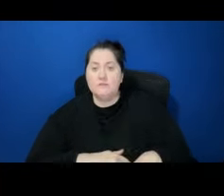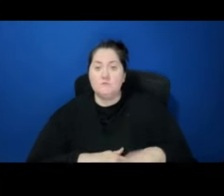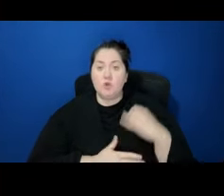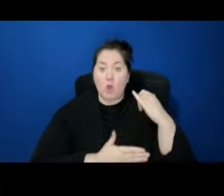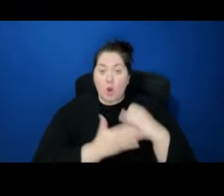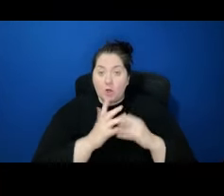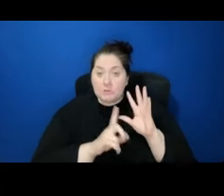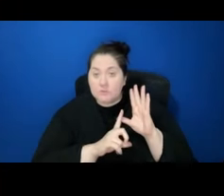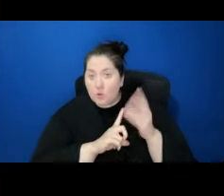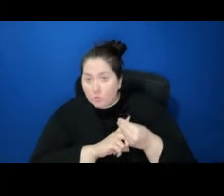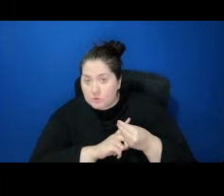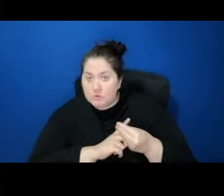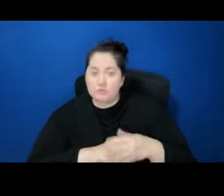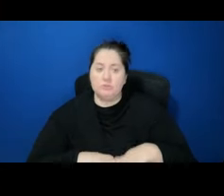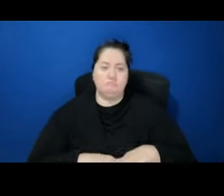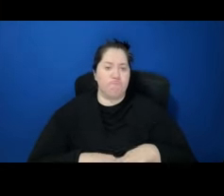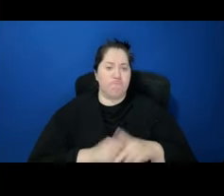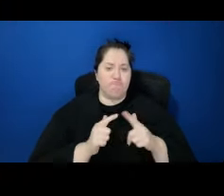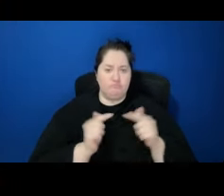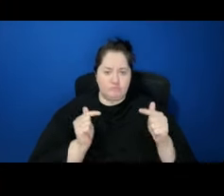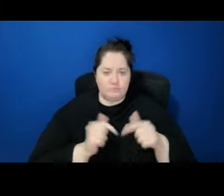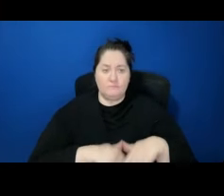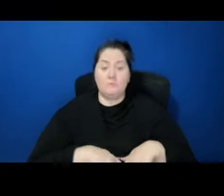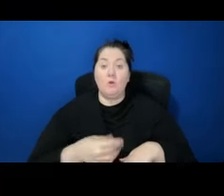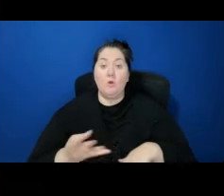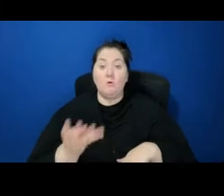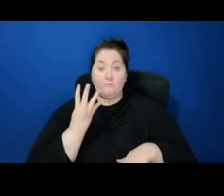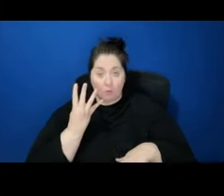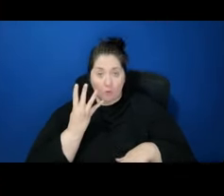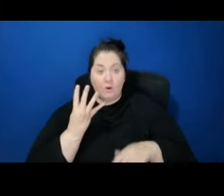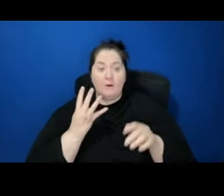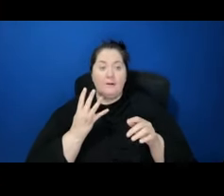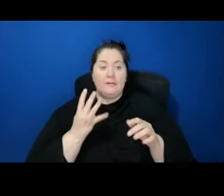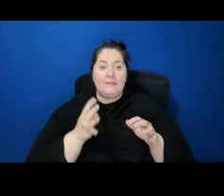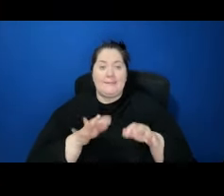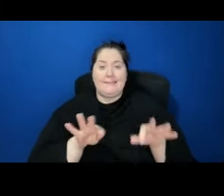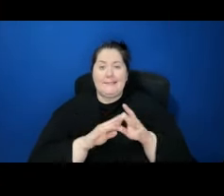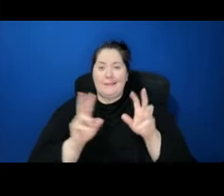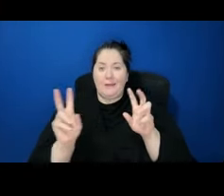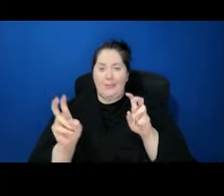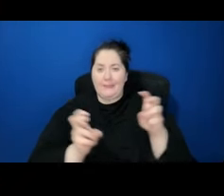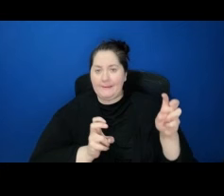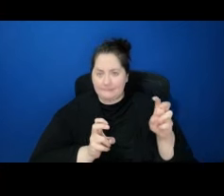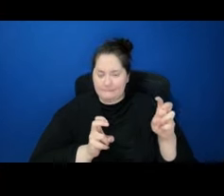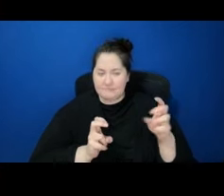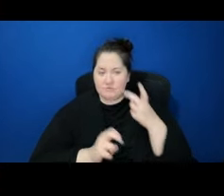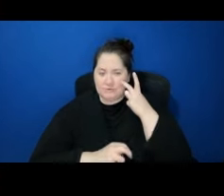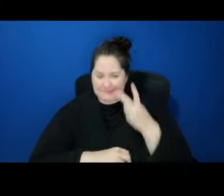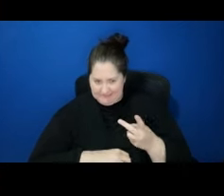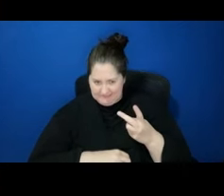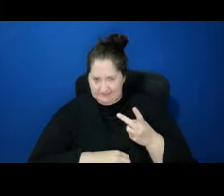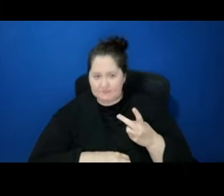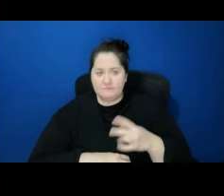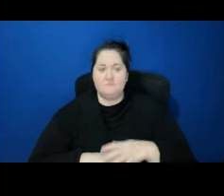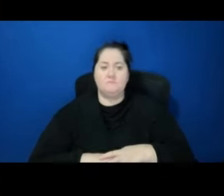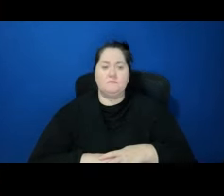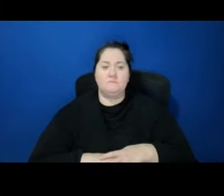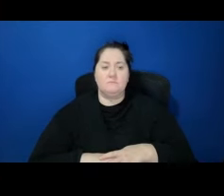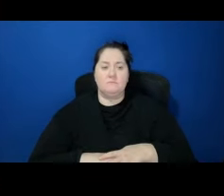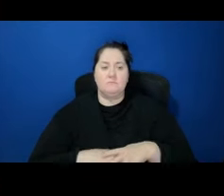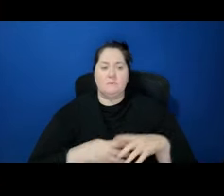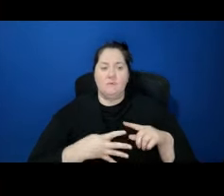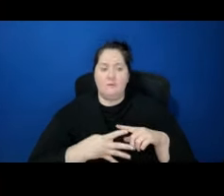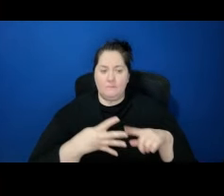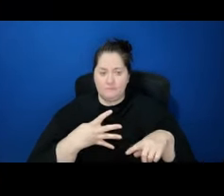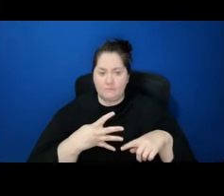others. There are four key moves or themes that you will see reflected in these updated policy elements. They